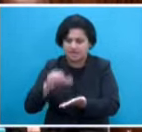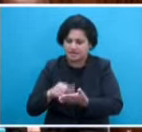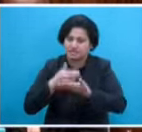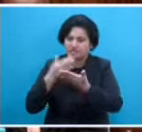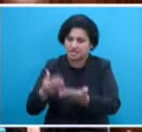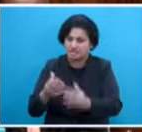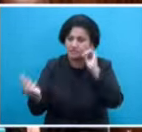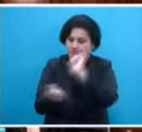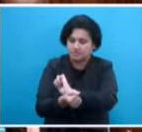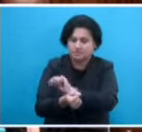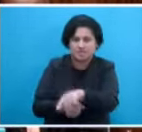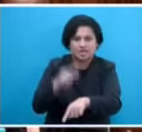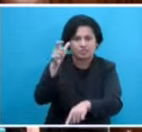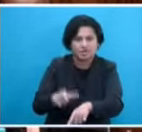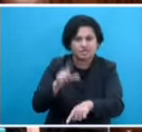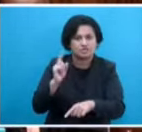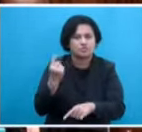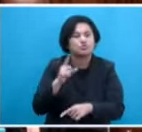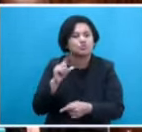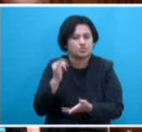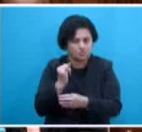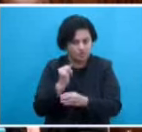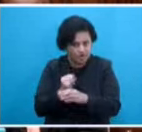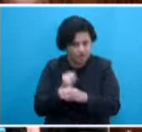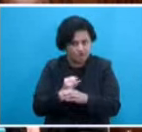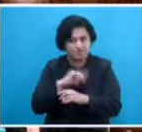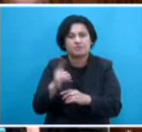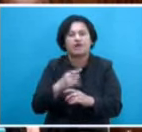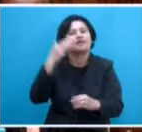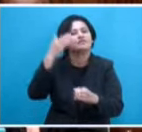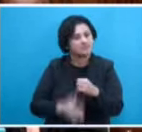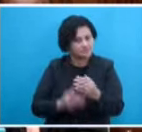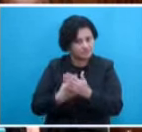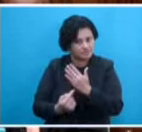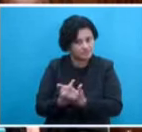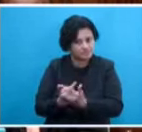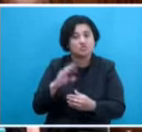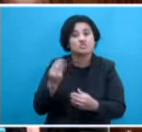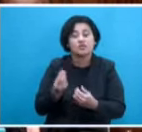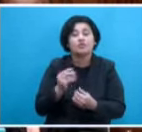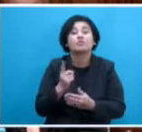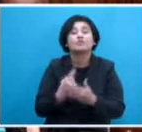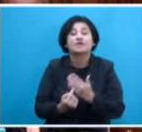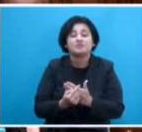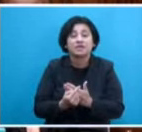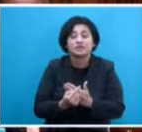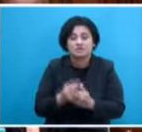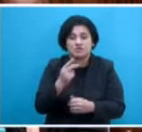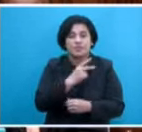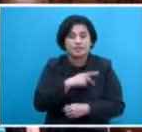to believe that the whole exercise by the DPP was aimed at letting the Honourable Prime Minister walk with a little more than an